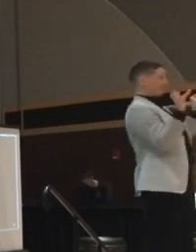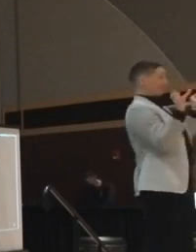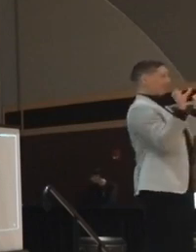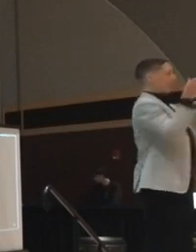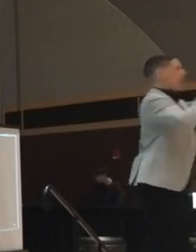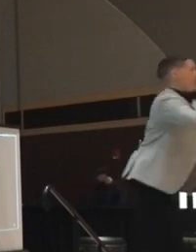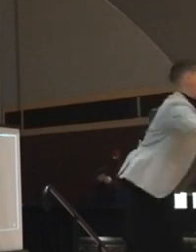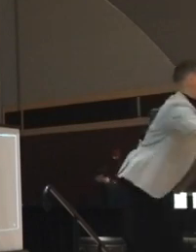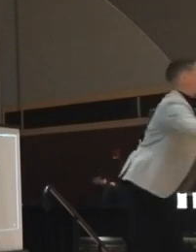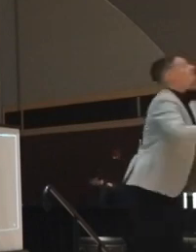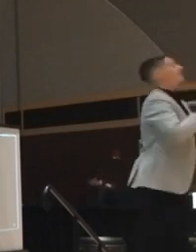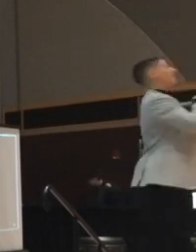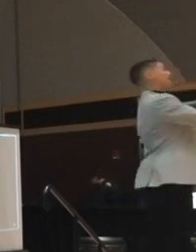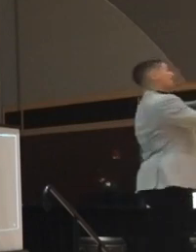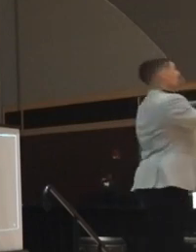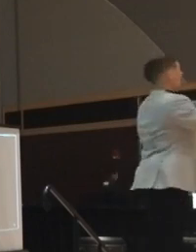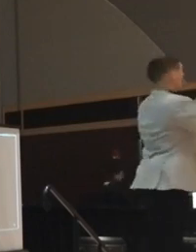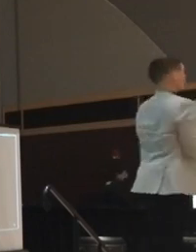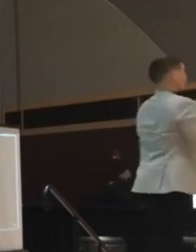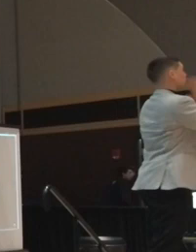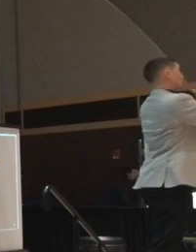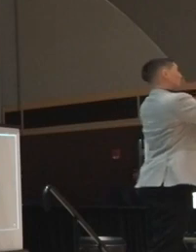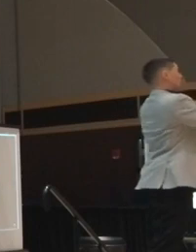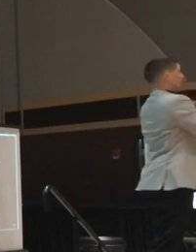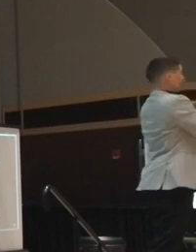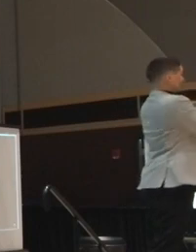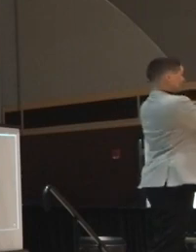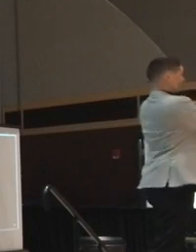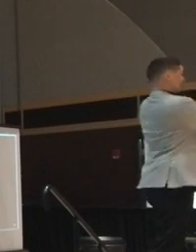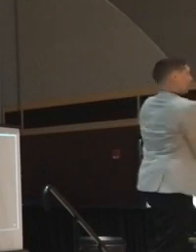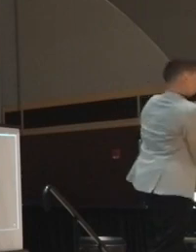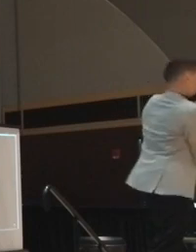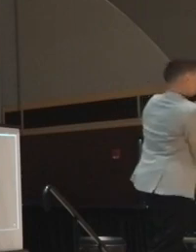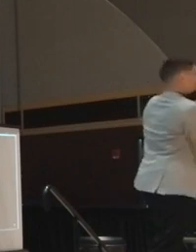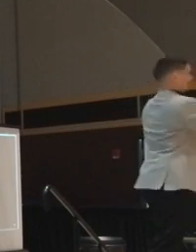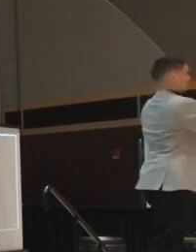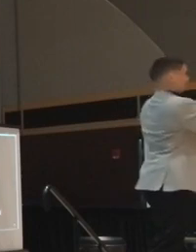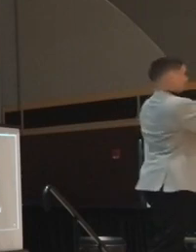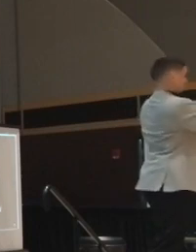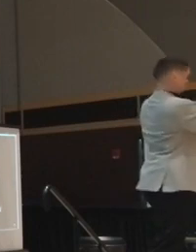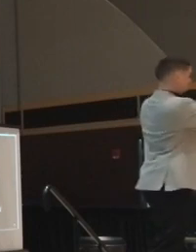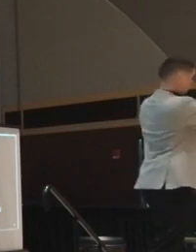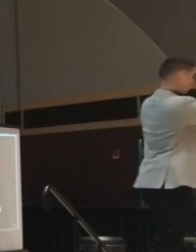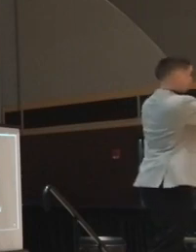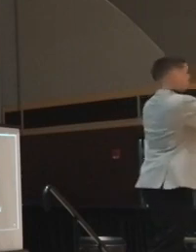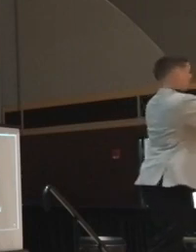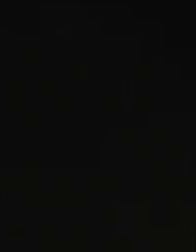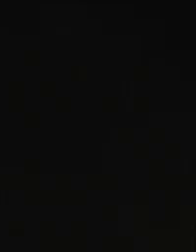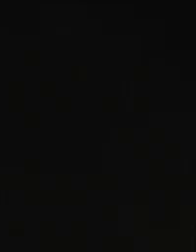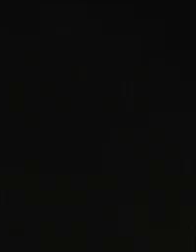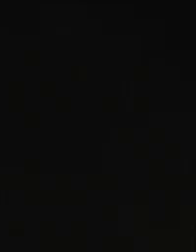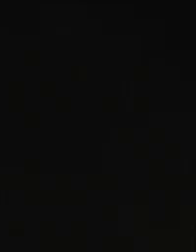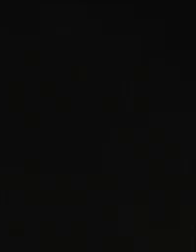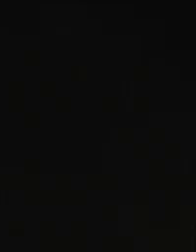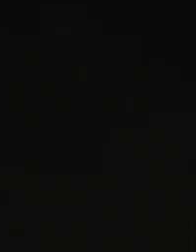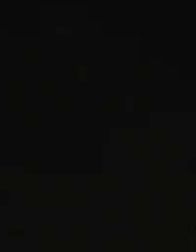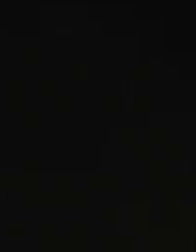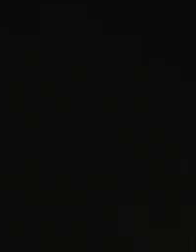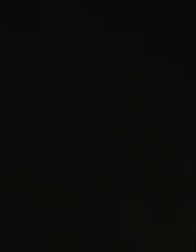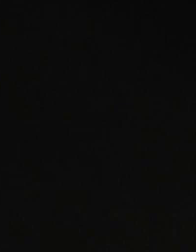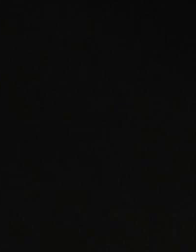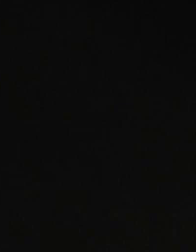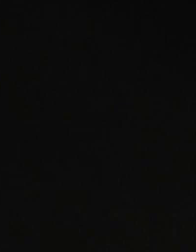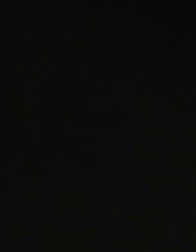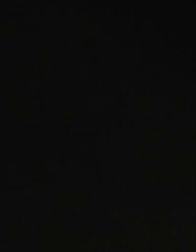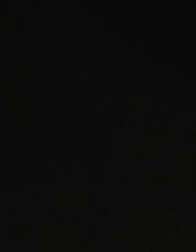phone interface so complicated, nobody would have wanted the phone. We need visual thinkers in science. There's